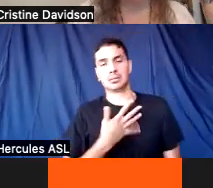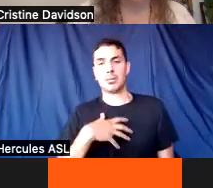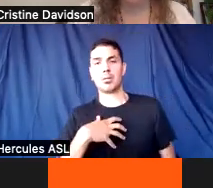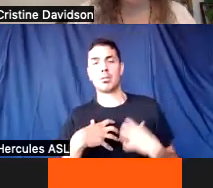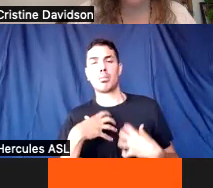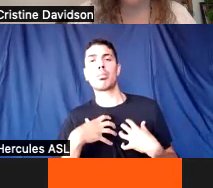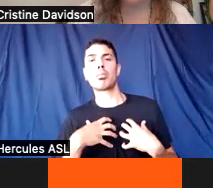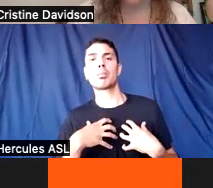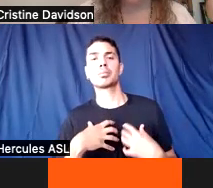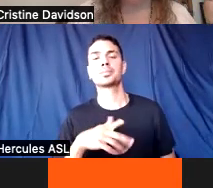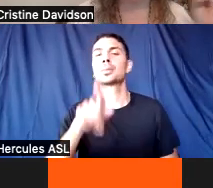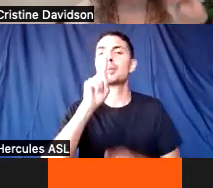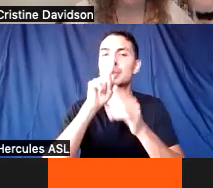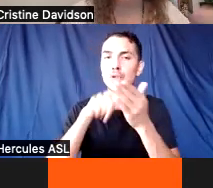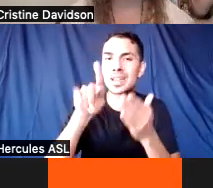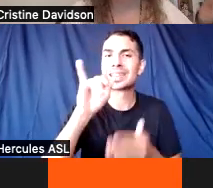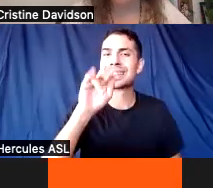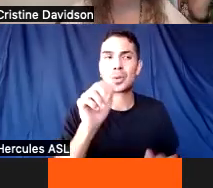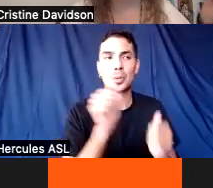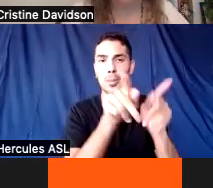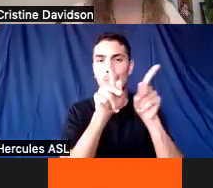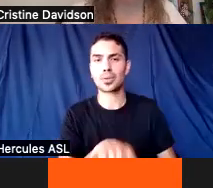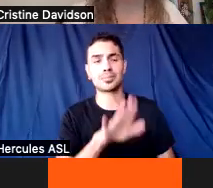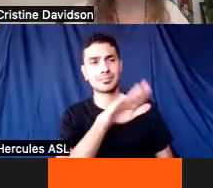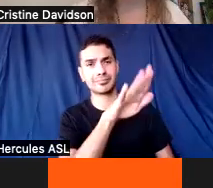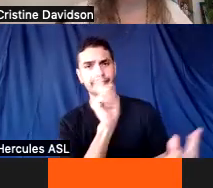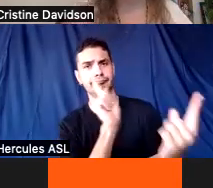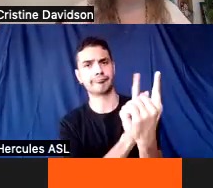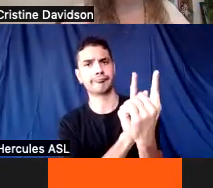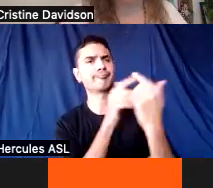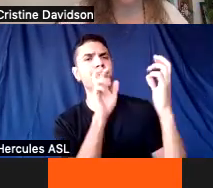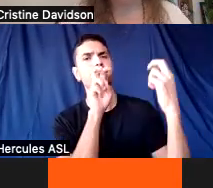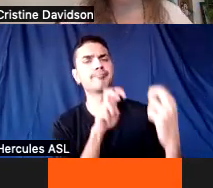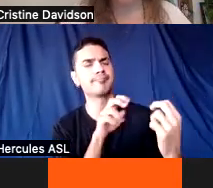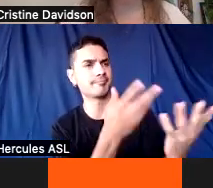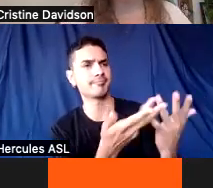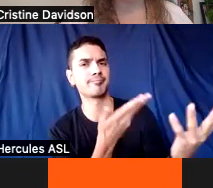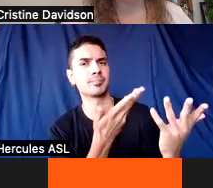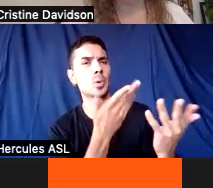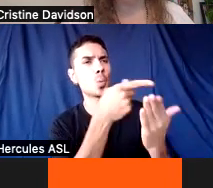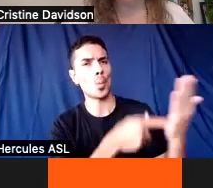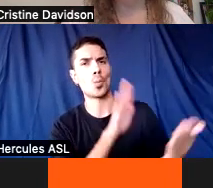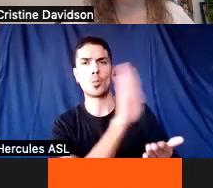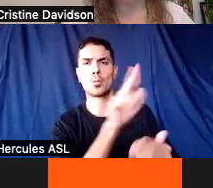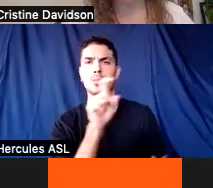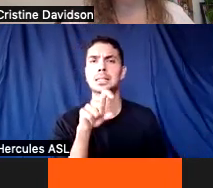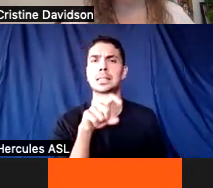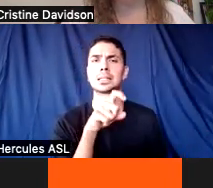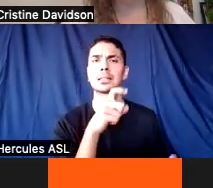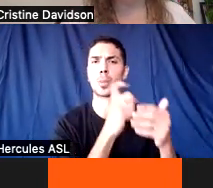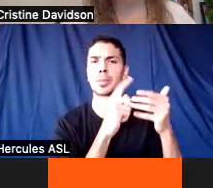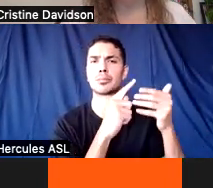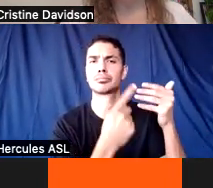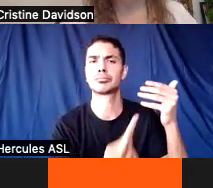need. Are they interested in that? And then our advocacy would help support whatever their needs are, right?